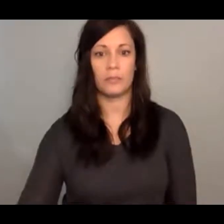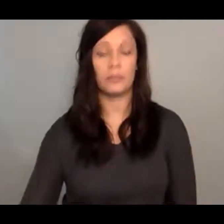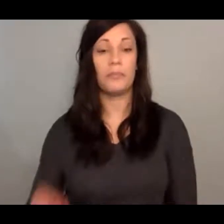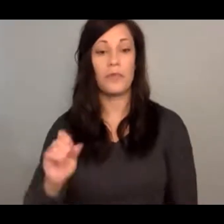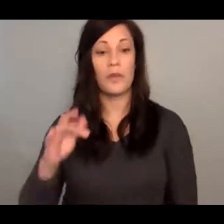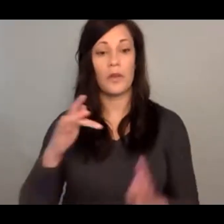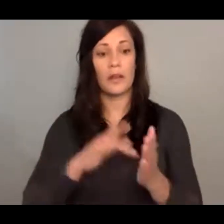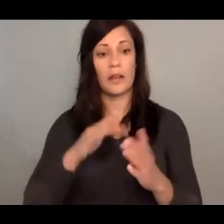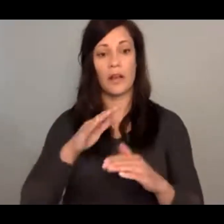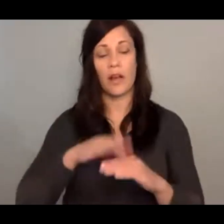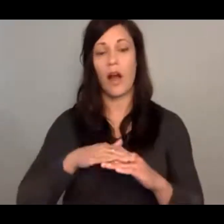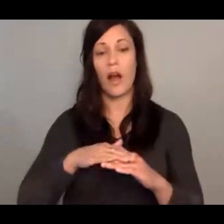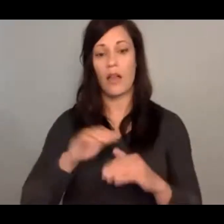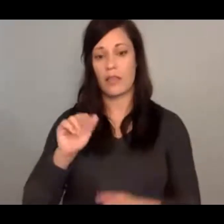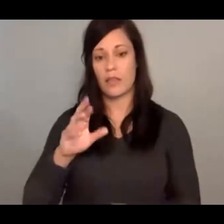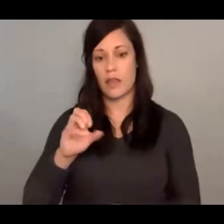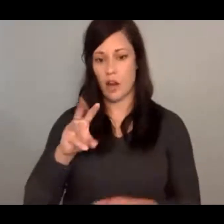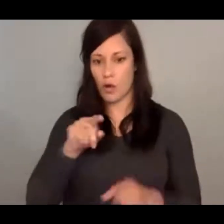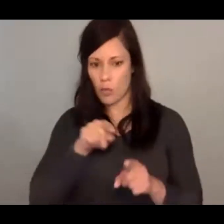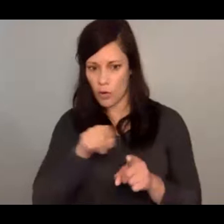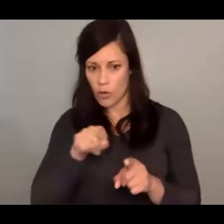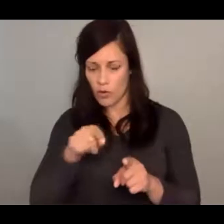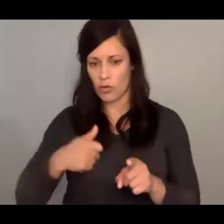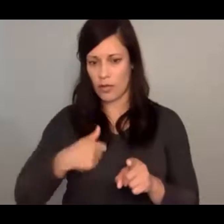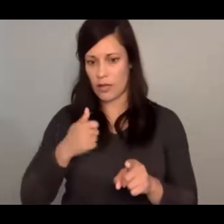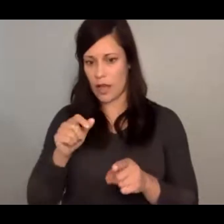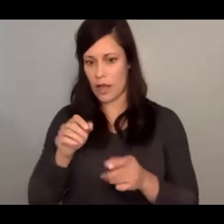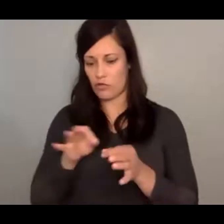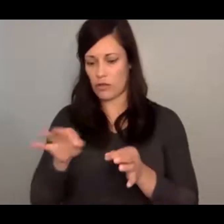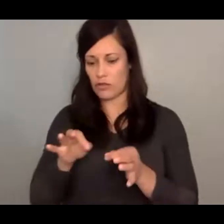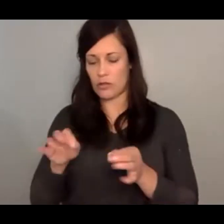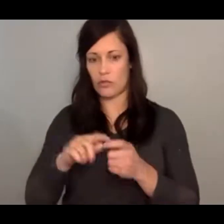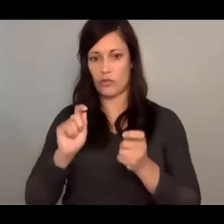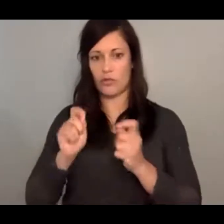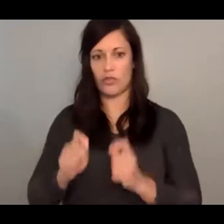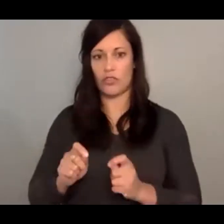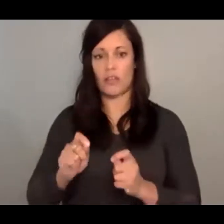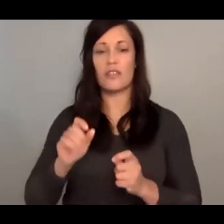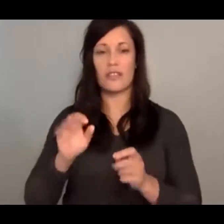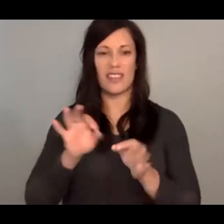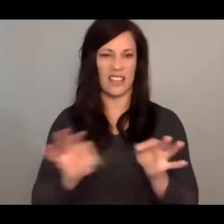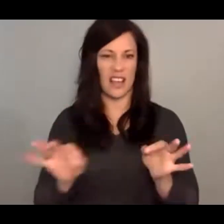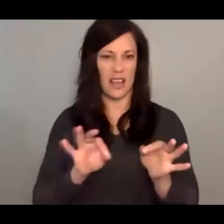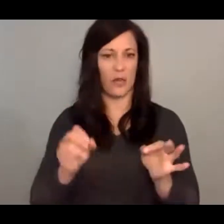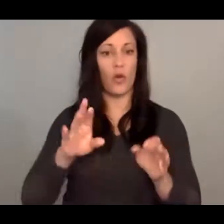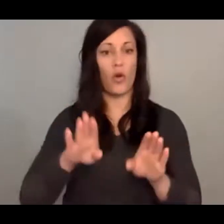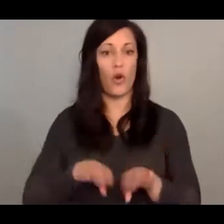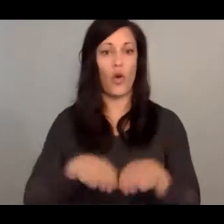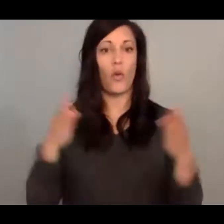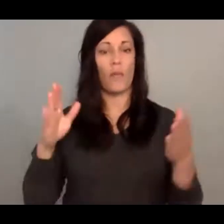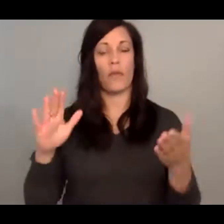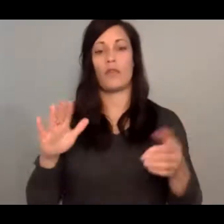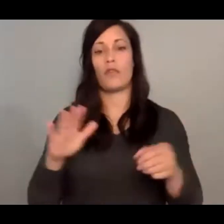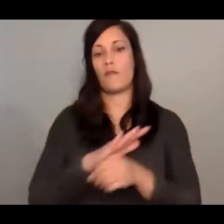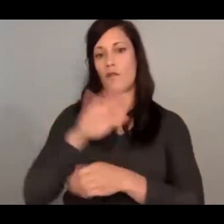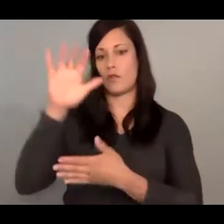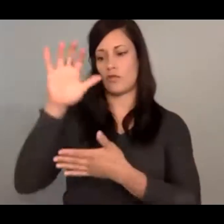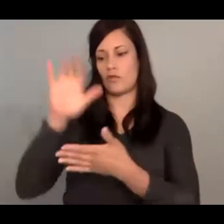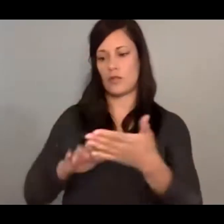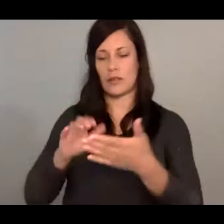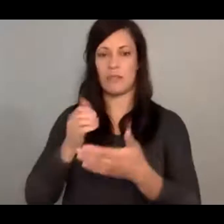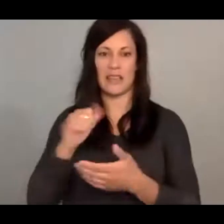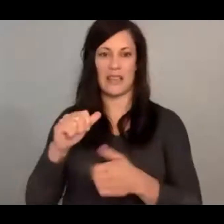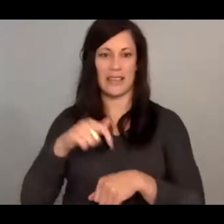small arrow to the right of the live transcript button to adjust your subtitle settings or to open the full transcript at any time. You may have